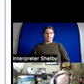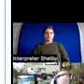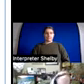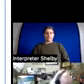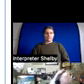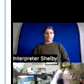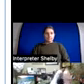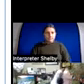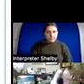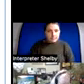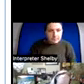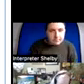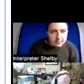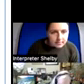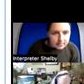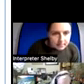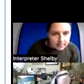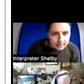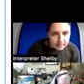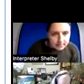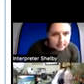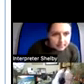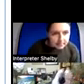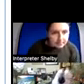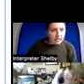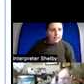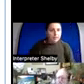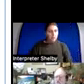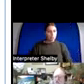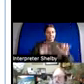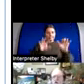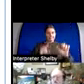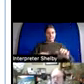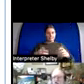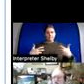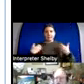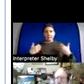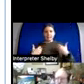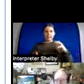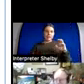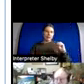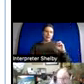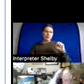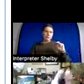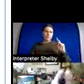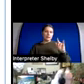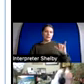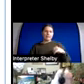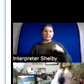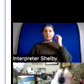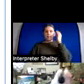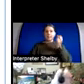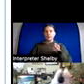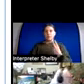so what will i type let's try monkeys that's because i'm thinking 12 monkeys but because it's a number